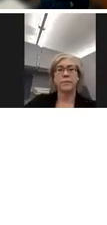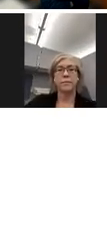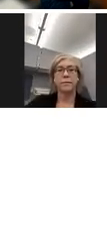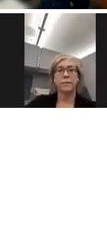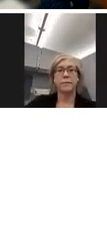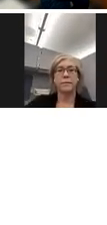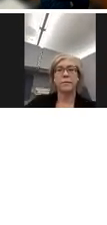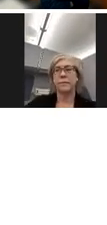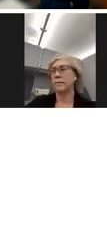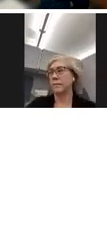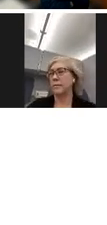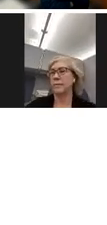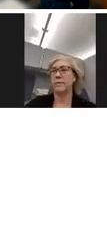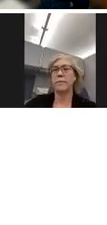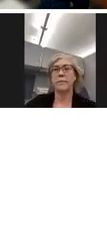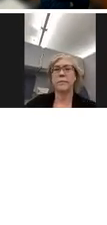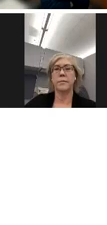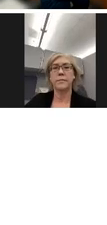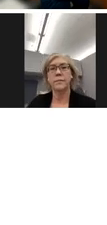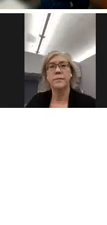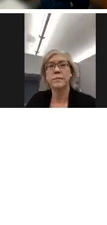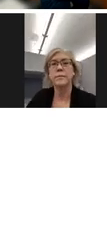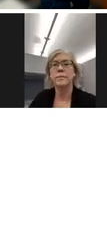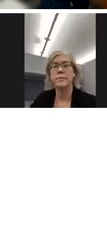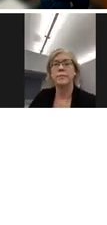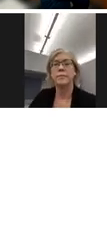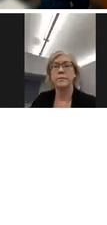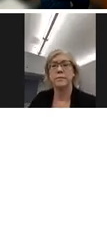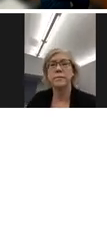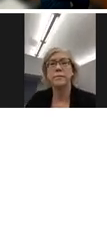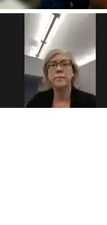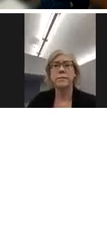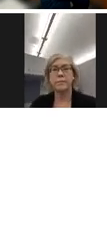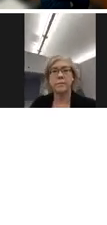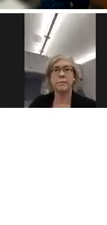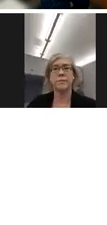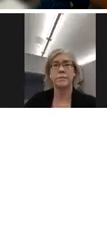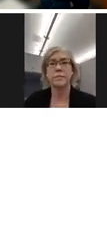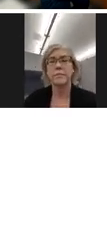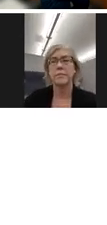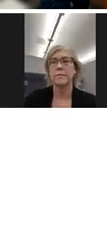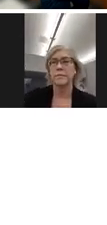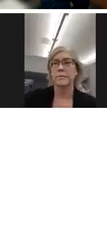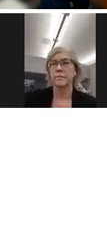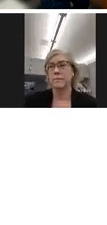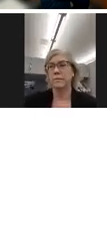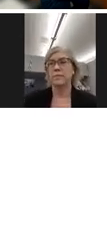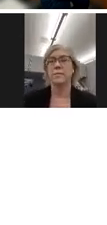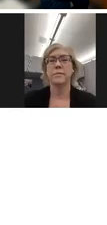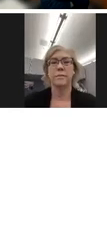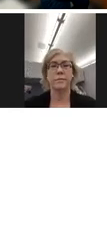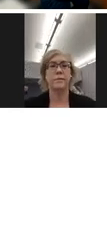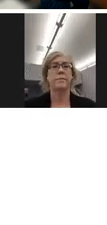We just recently were awarded another round of Disability Employment Accelerator grant funding, which is funded out of the governor's